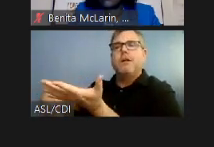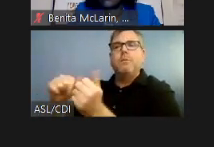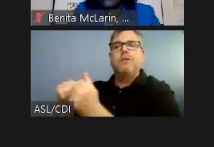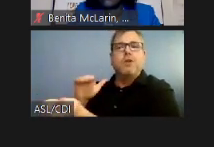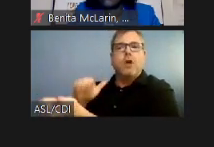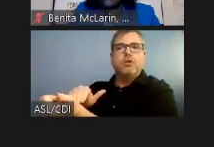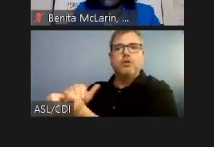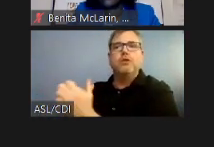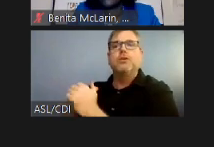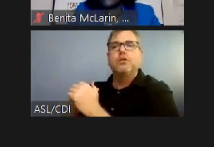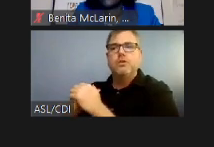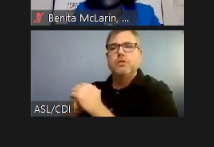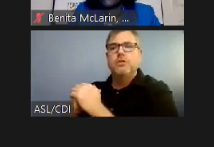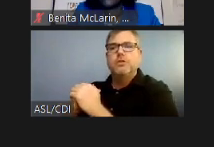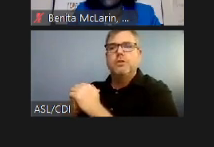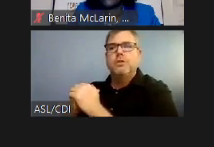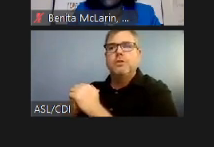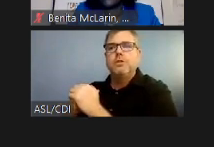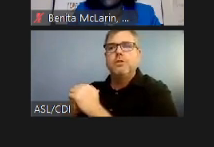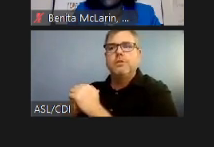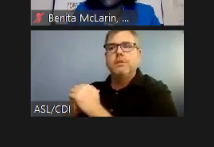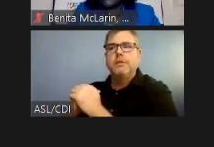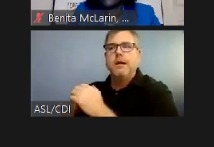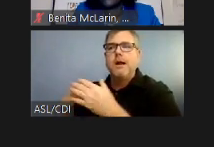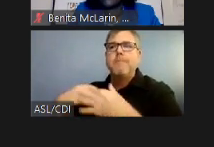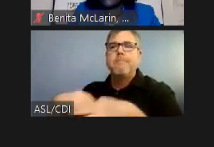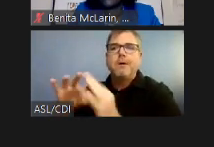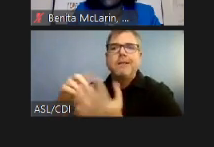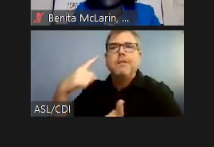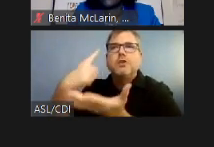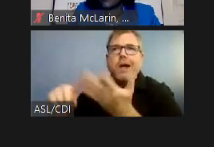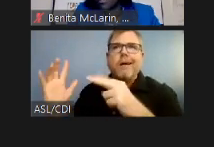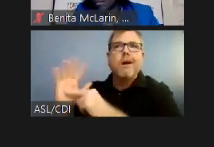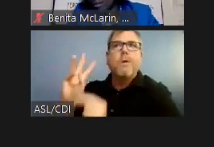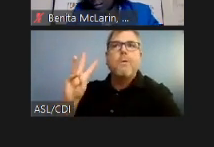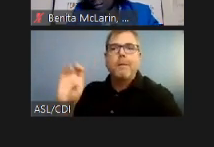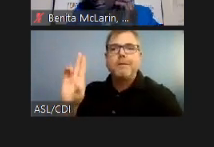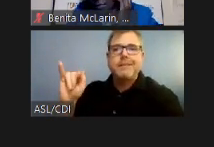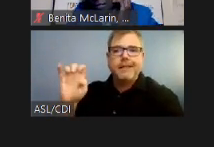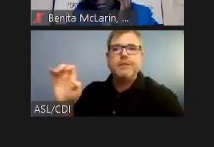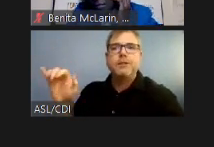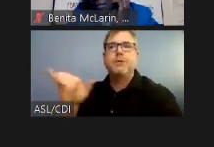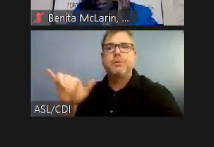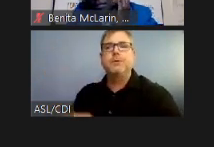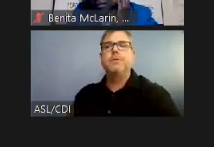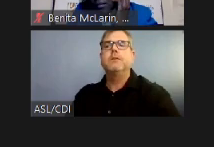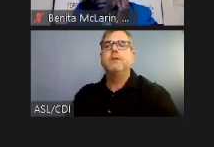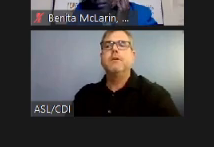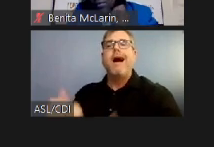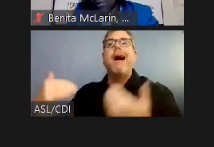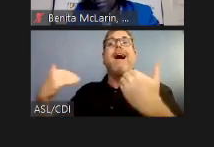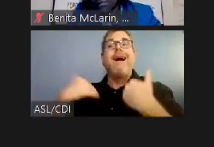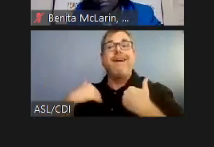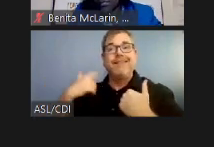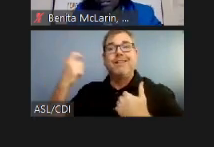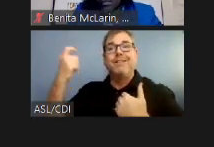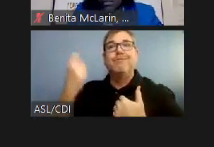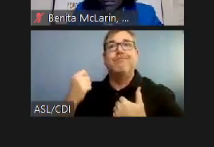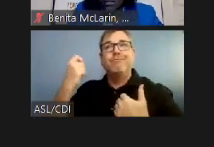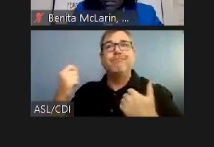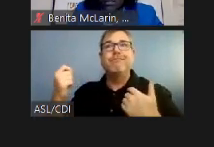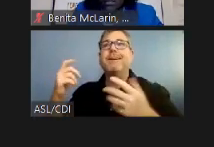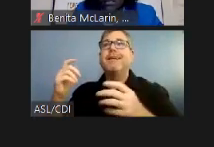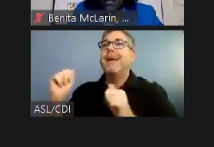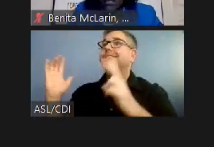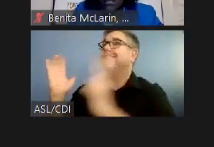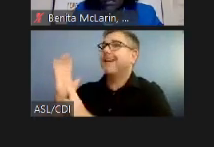the website helps, and then I know there's a listserv. So there's a lot of different, I think, opportunities to kind of understand